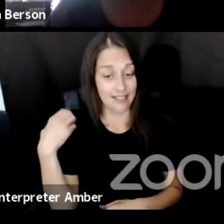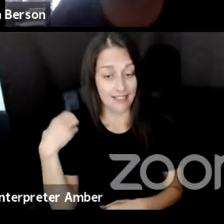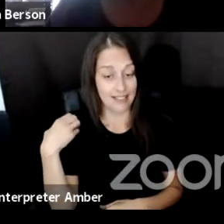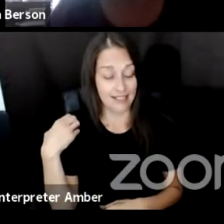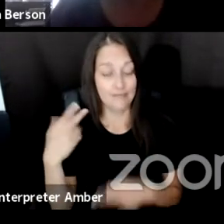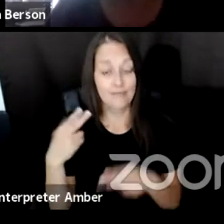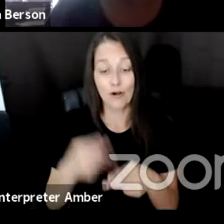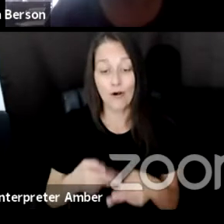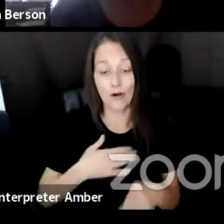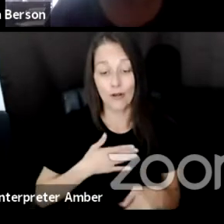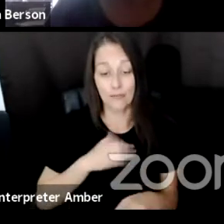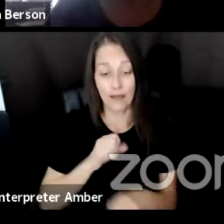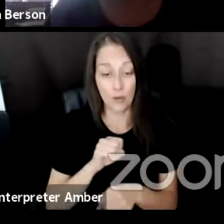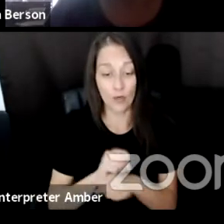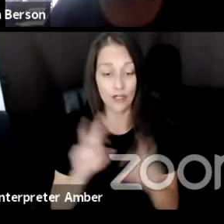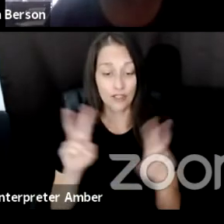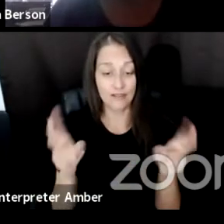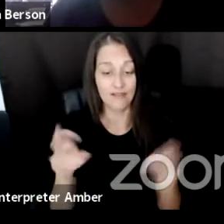fluff.